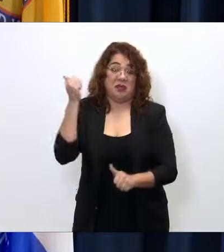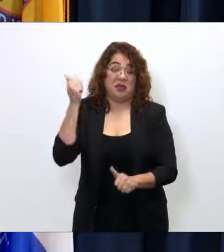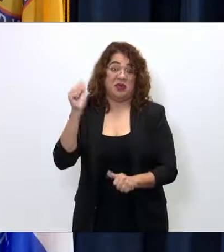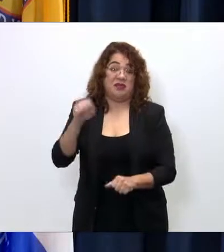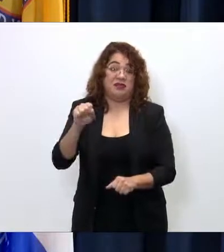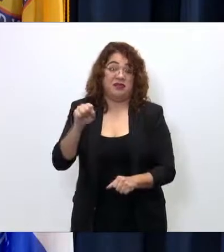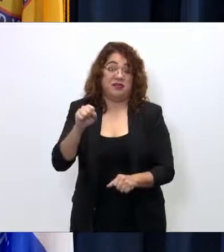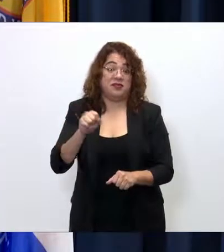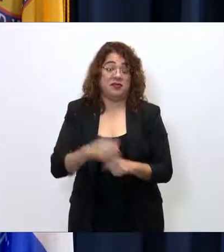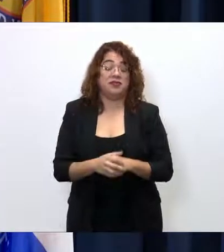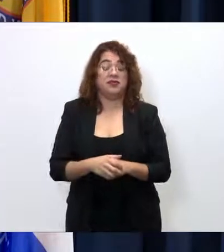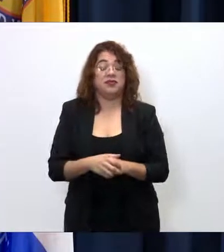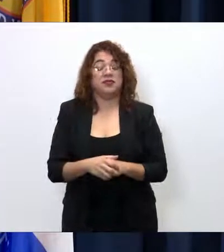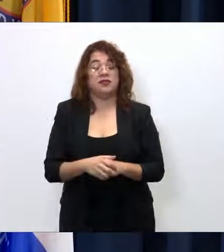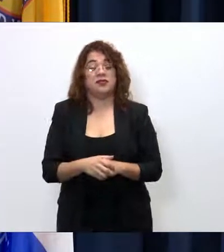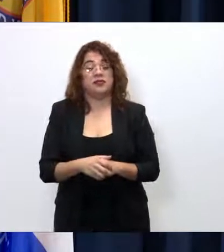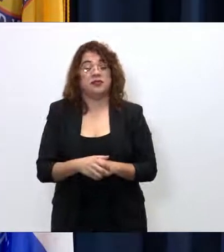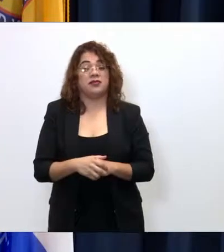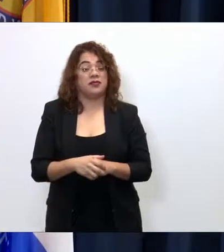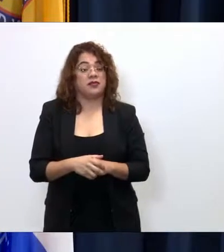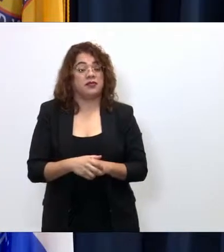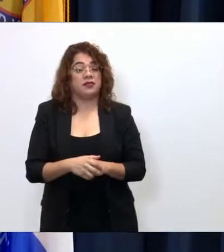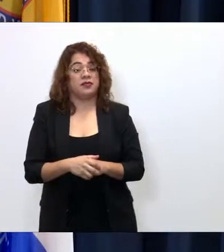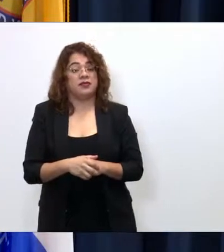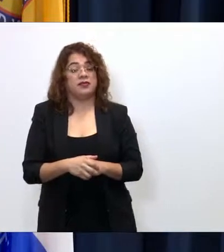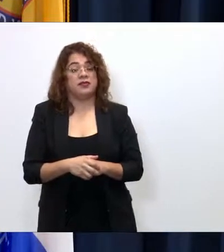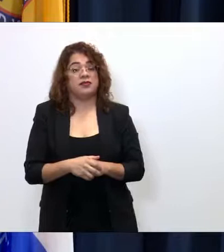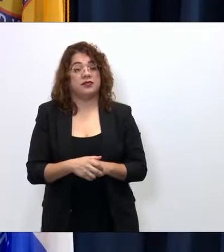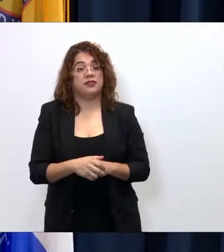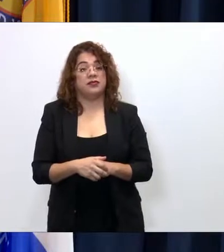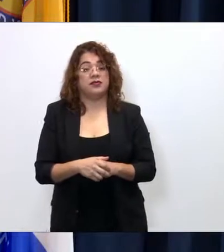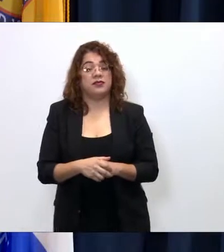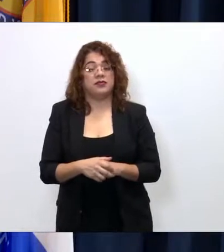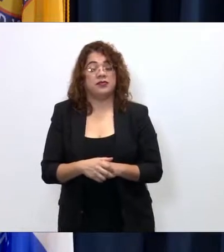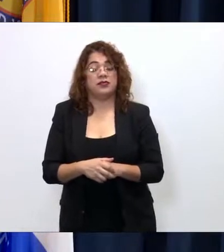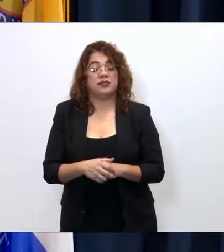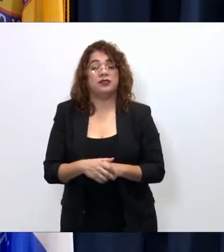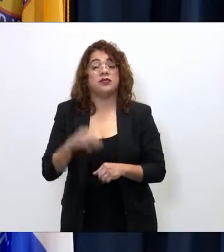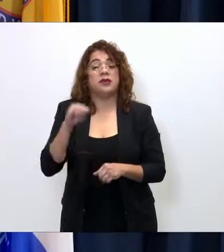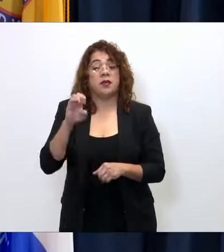Thank you. Our final question comes from Melissa Evans at the Long Beach Post. Melissa, please unmute yourself.